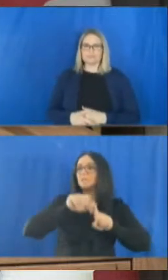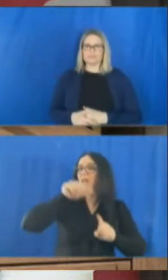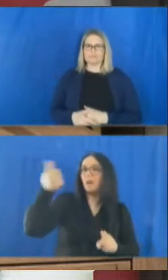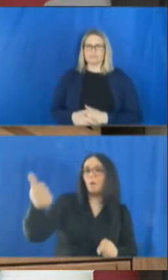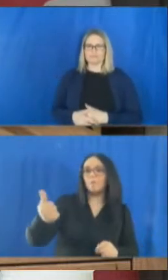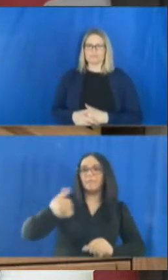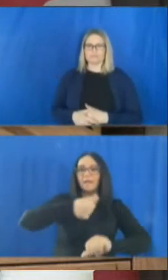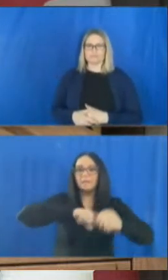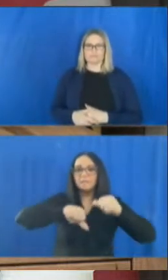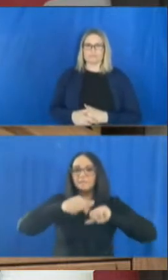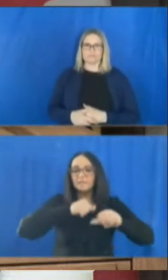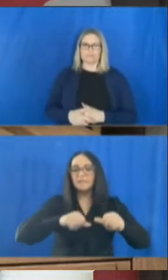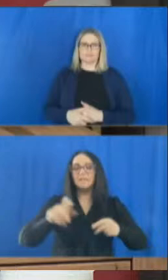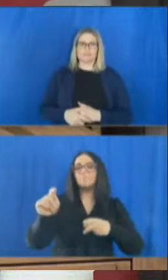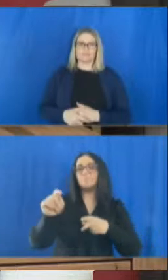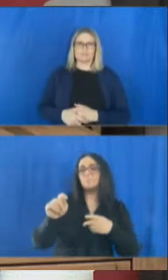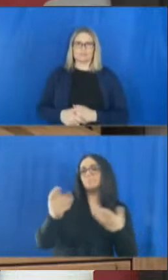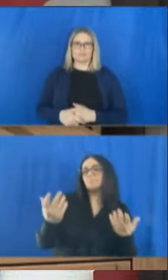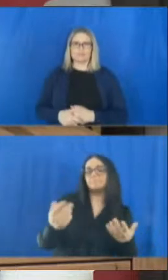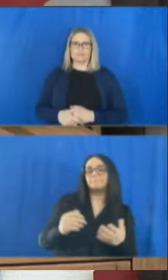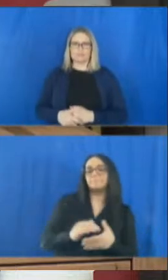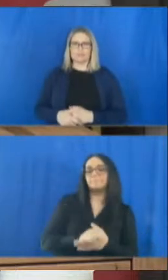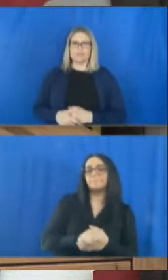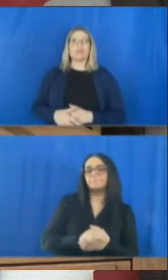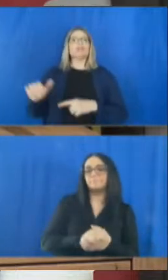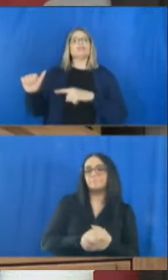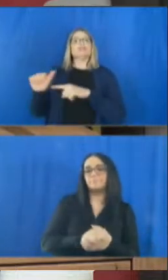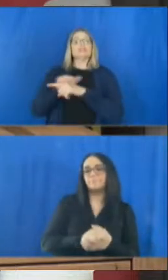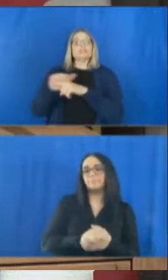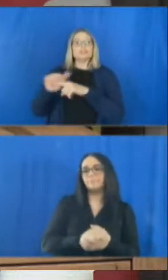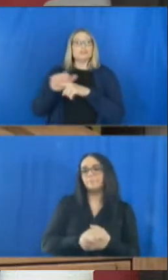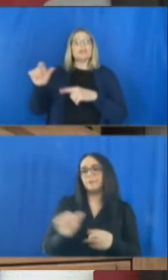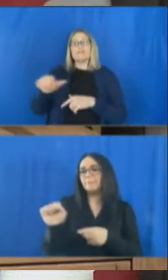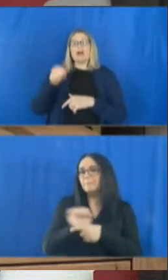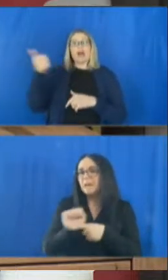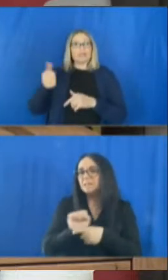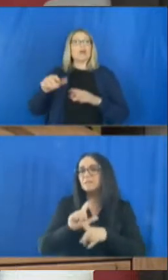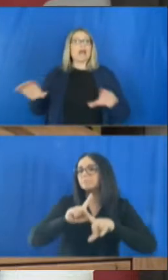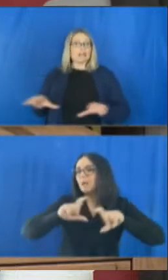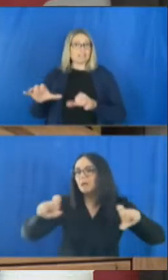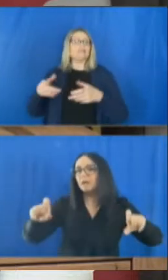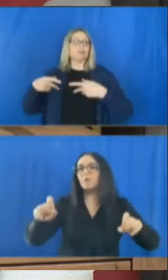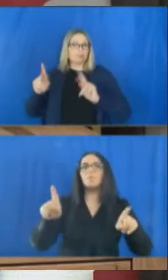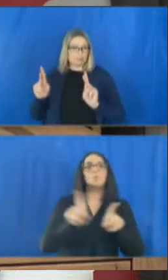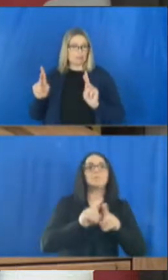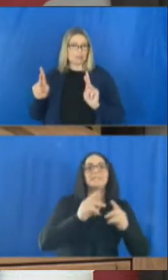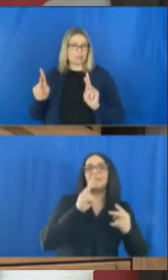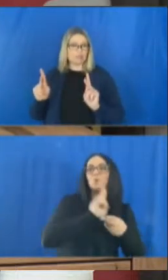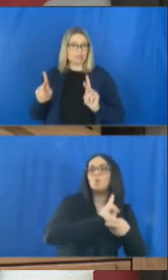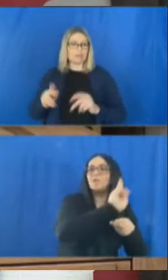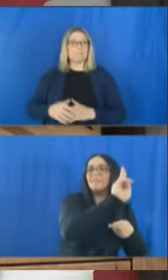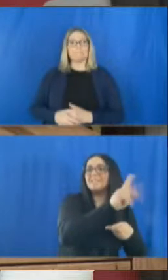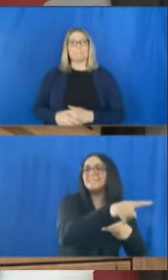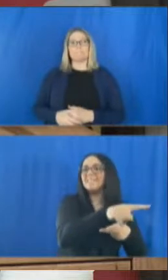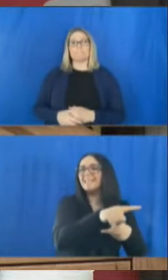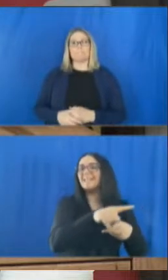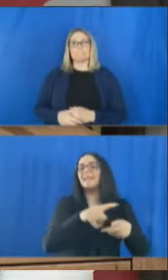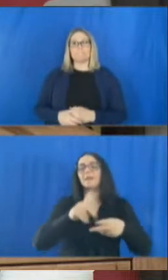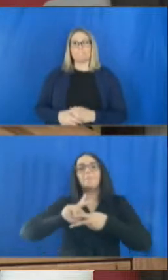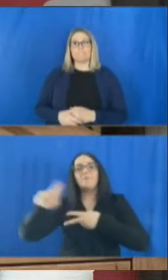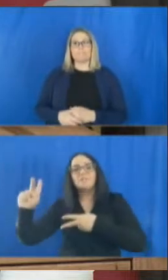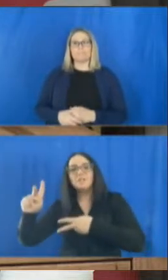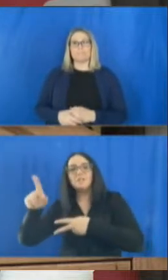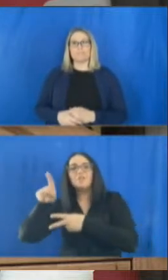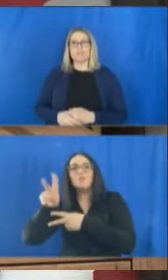leur activité selon les protocoles établis et avec une capacité de 50% des